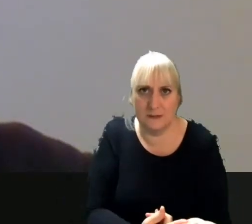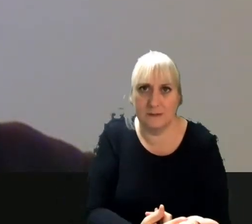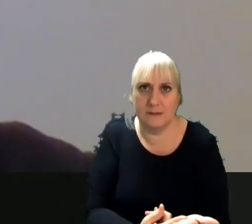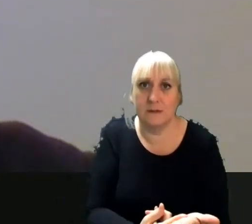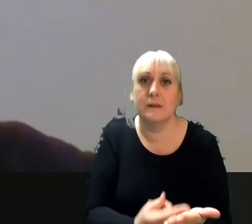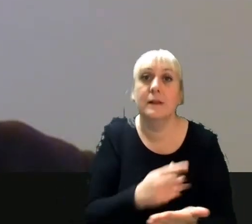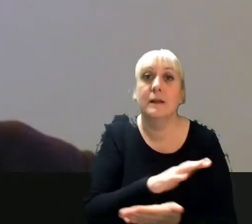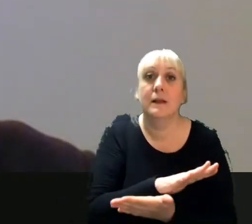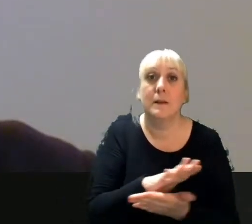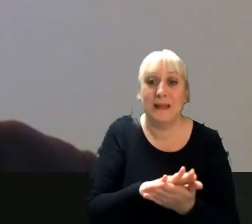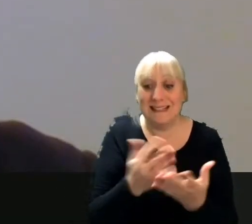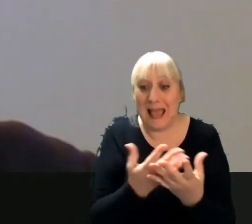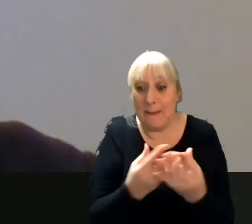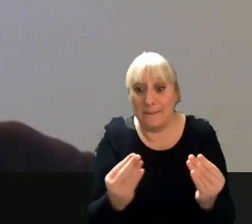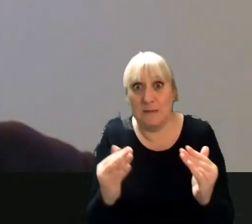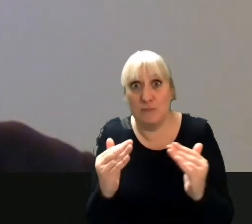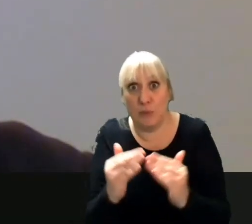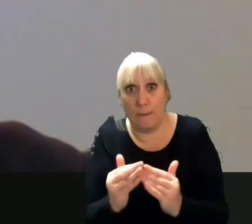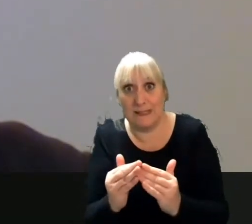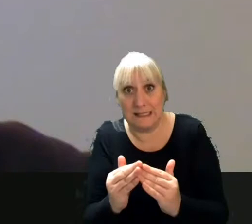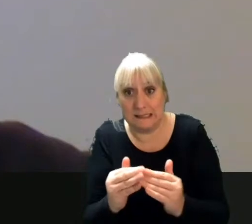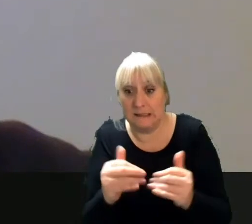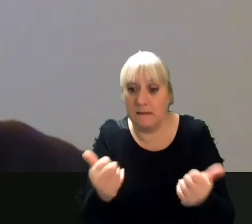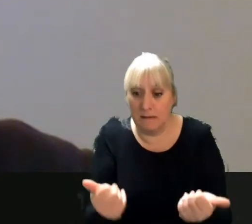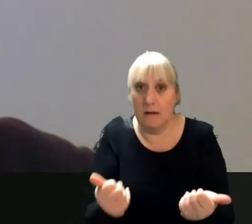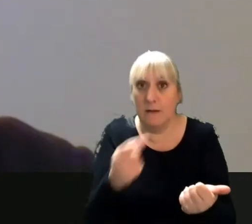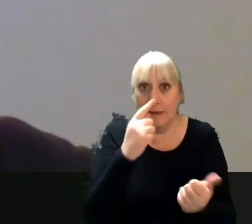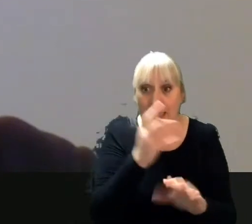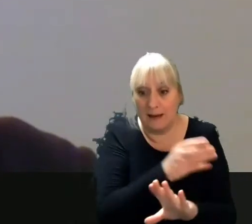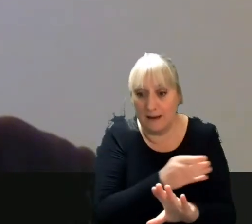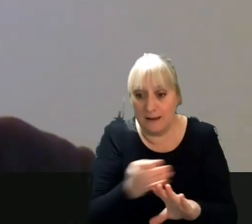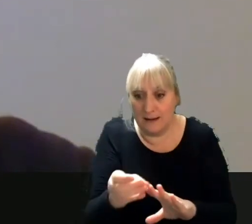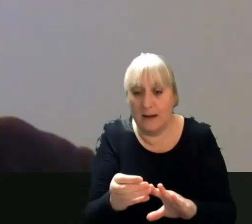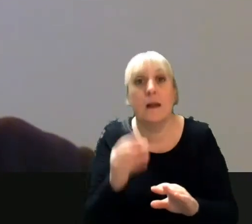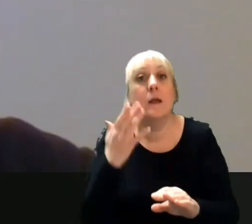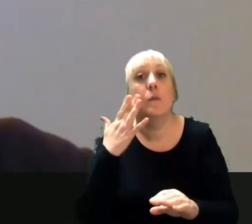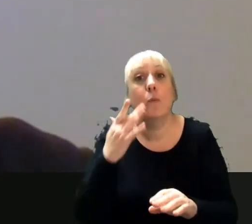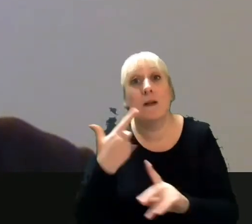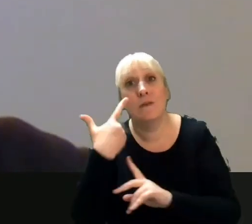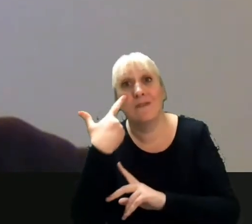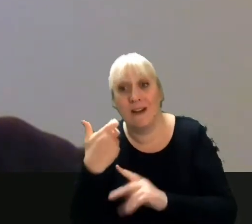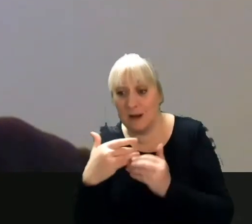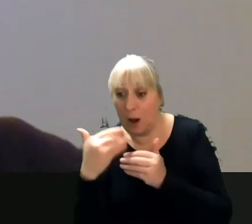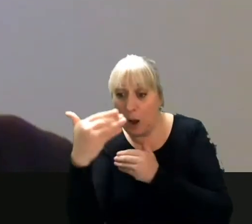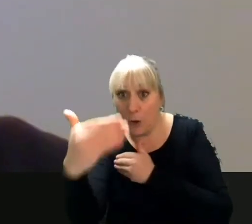owners once longer-term answers are found, including giving the homeless the mental